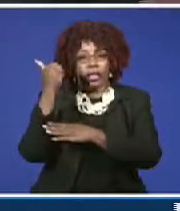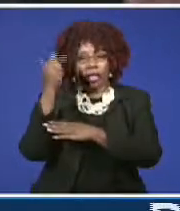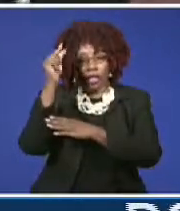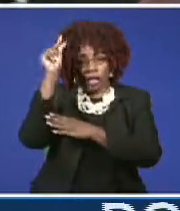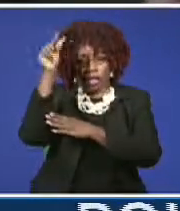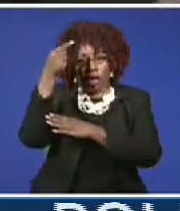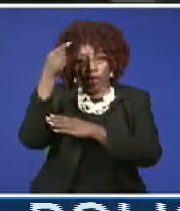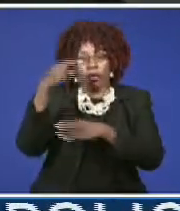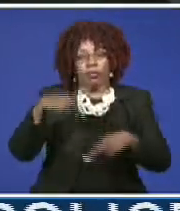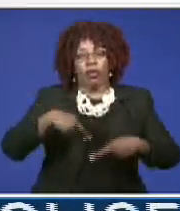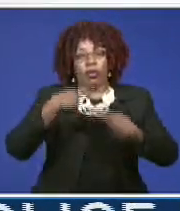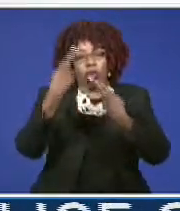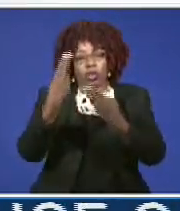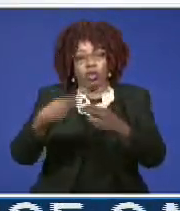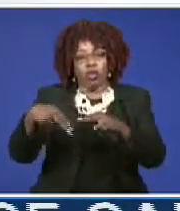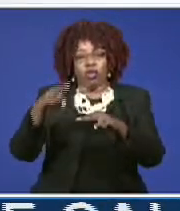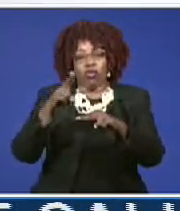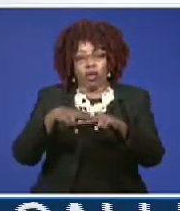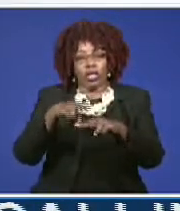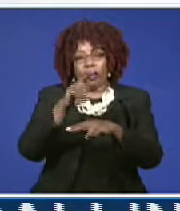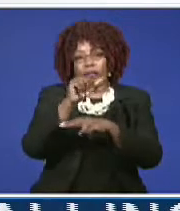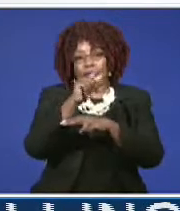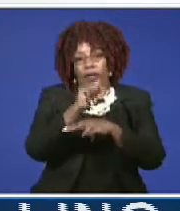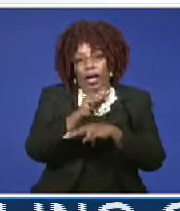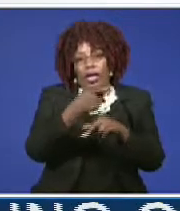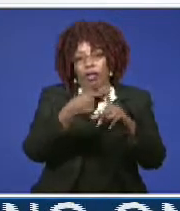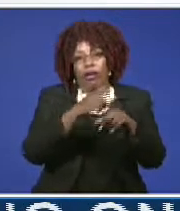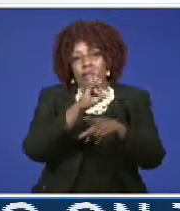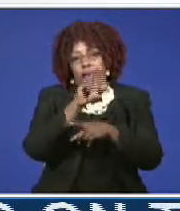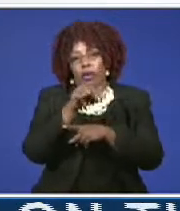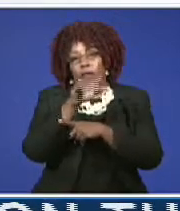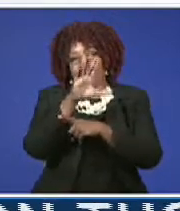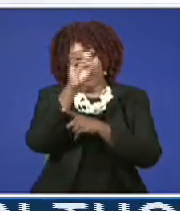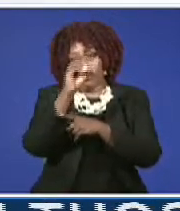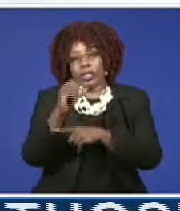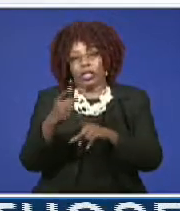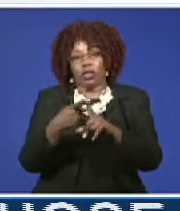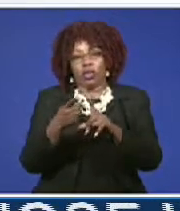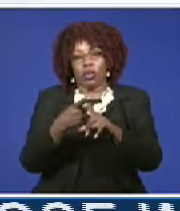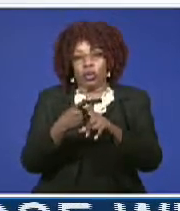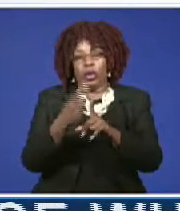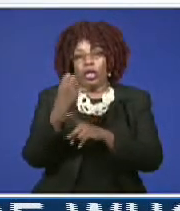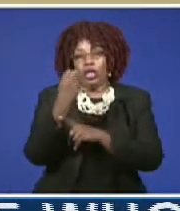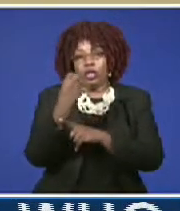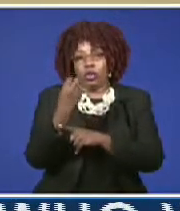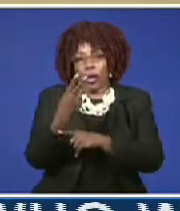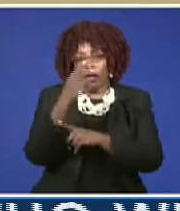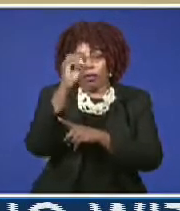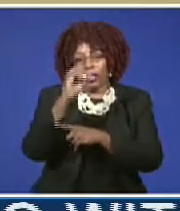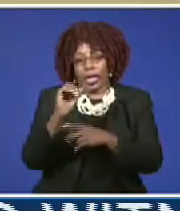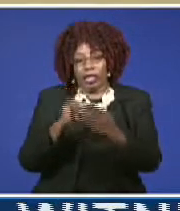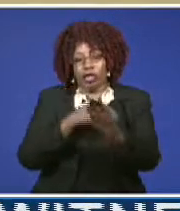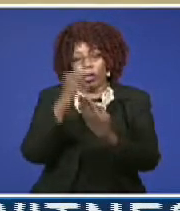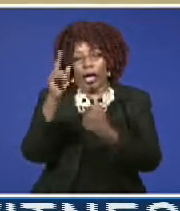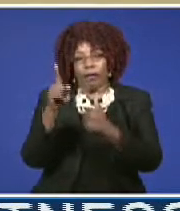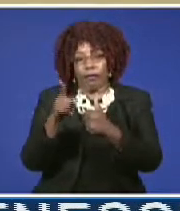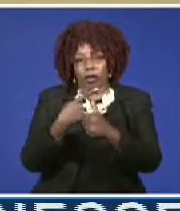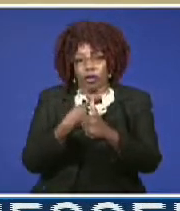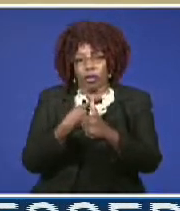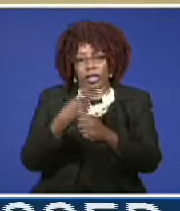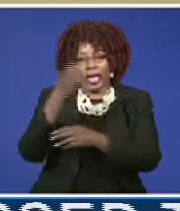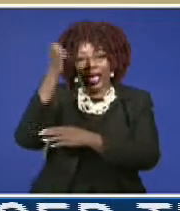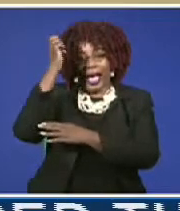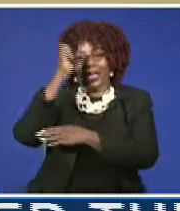proposal to increase value-added tax from 7.5% to 12% come July 1st. Chamber CEO Edison